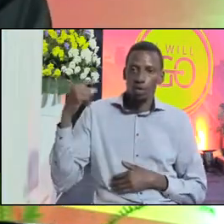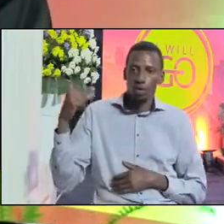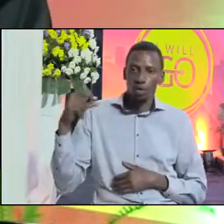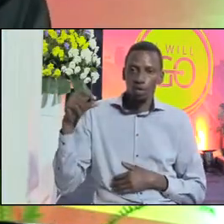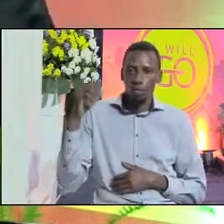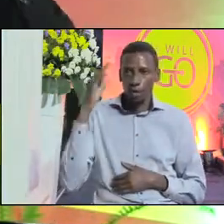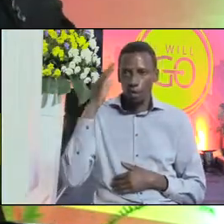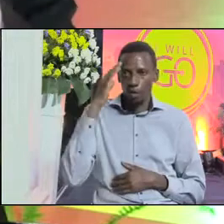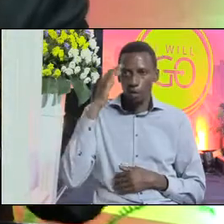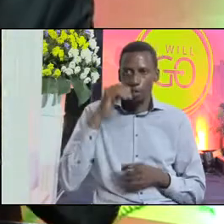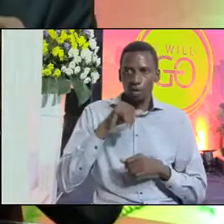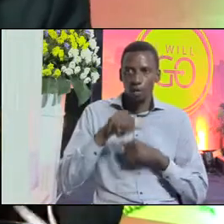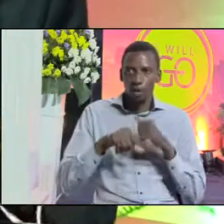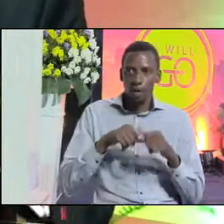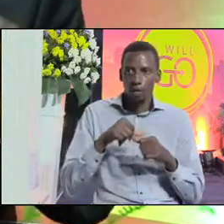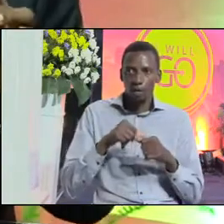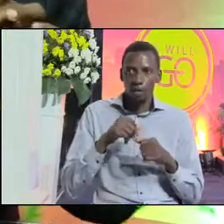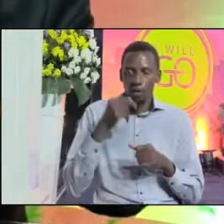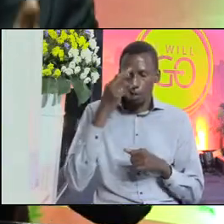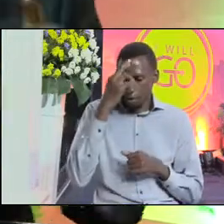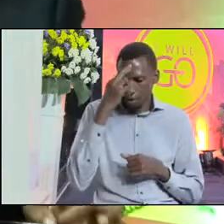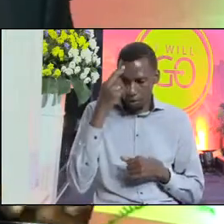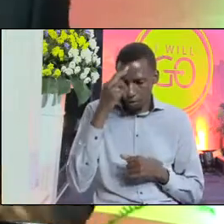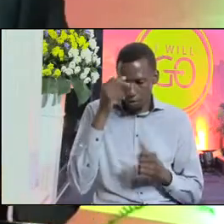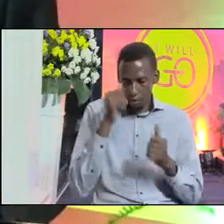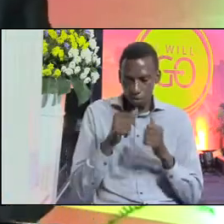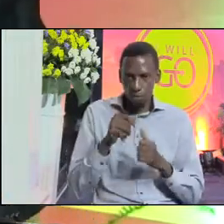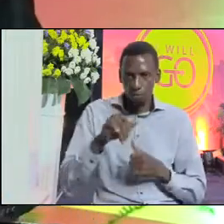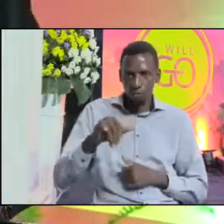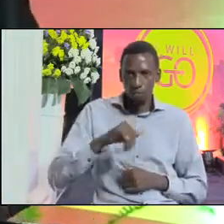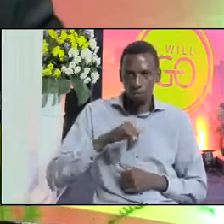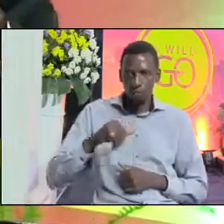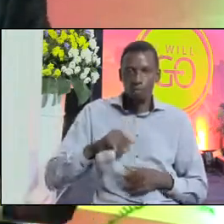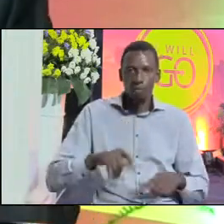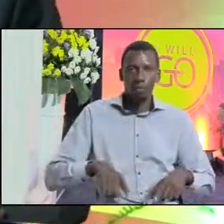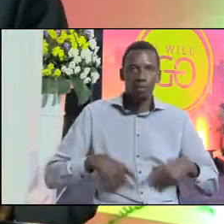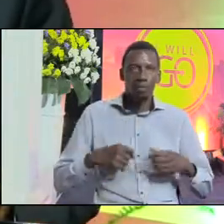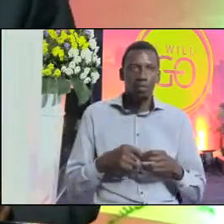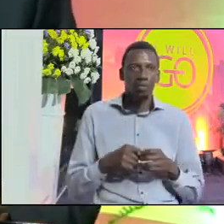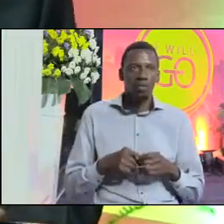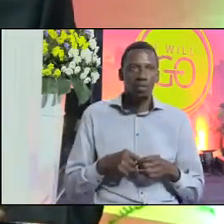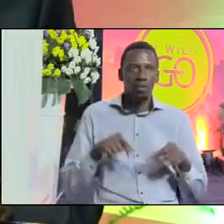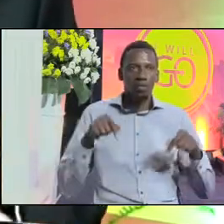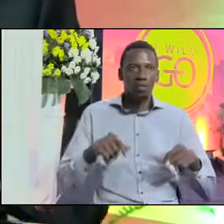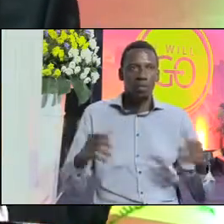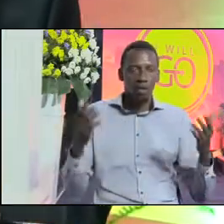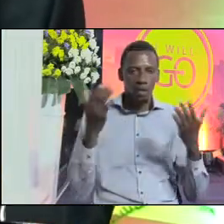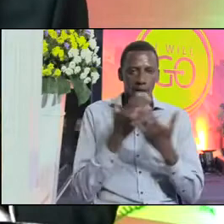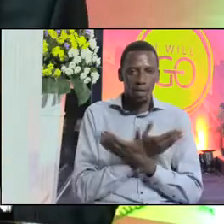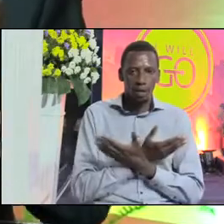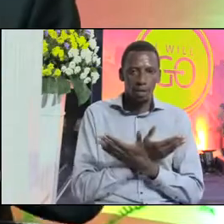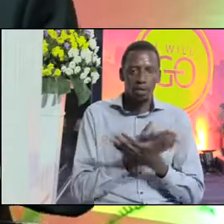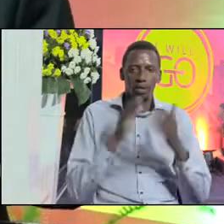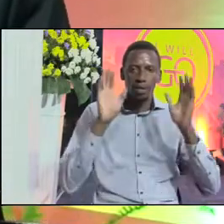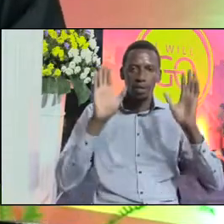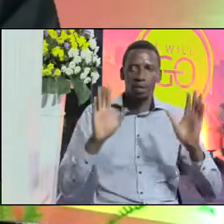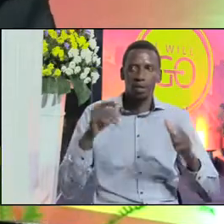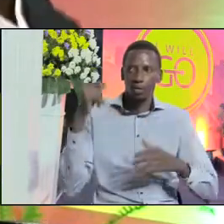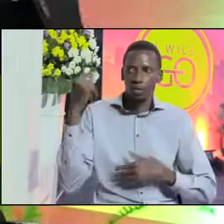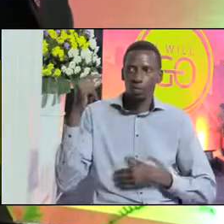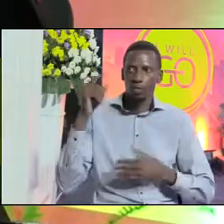knows about the Rome in which you and I are living. And tonight, the relevance of the gospel